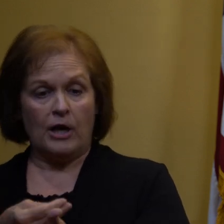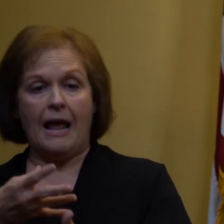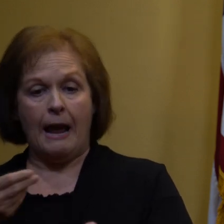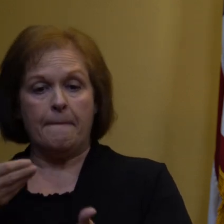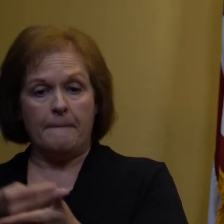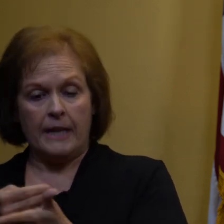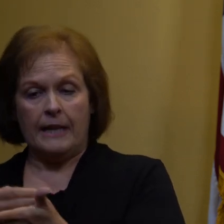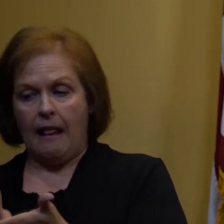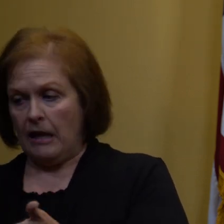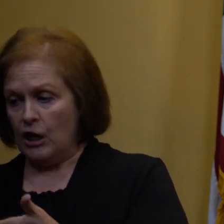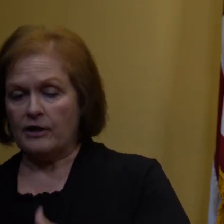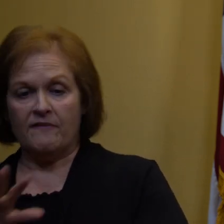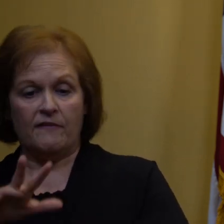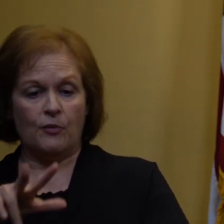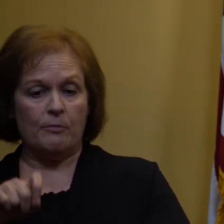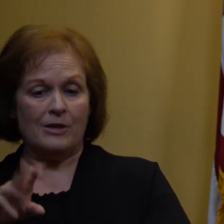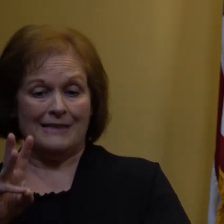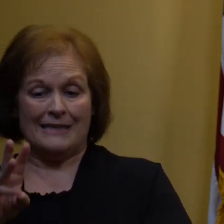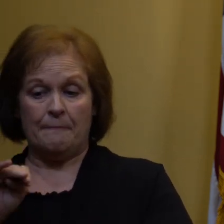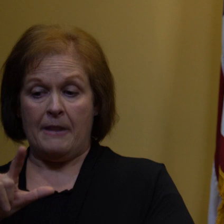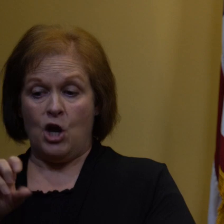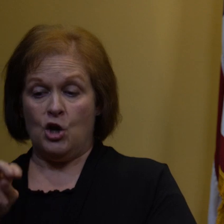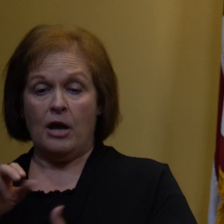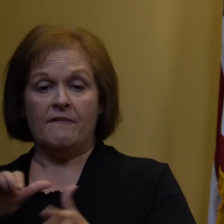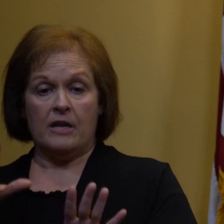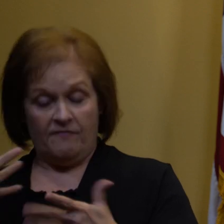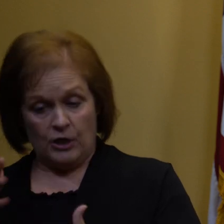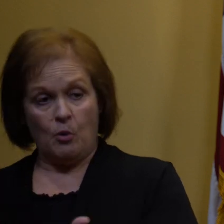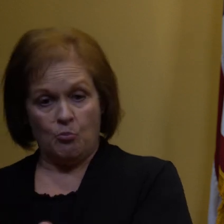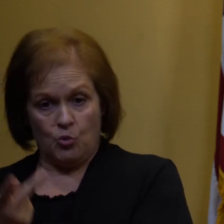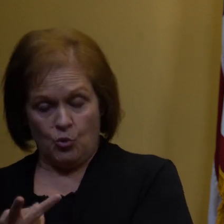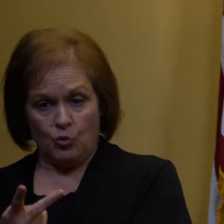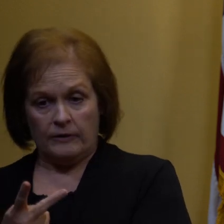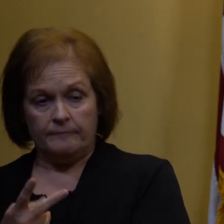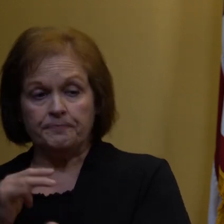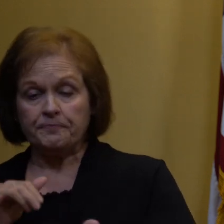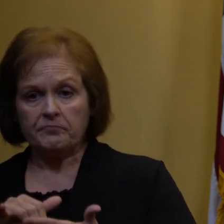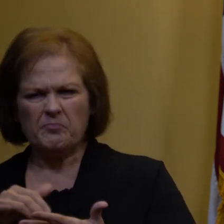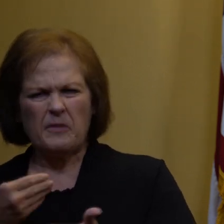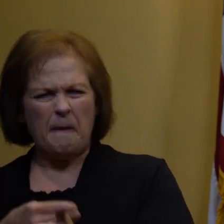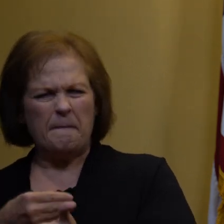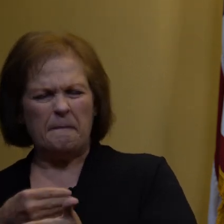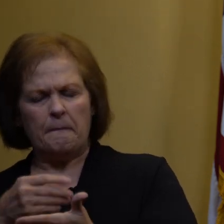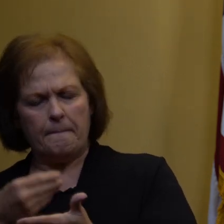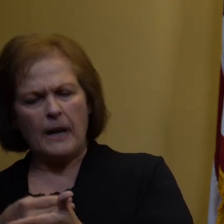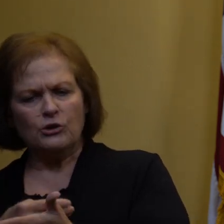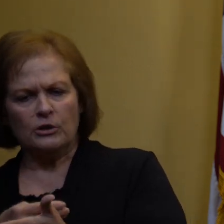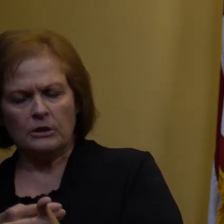funding allocations. $53.6 million was approved. This was a series of budget